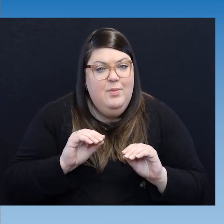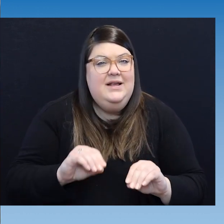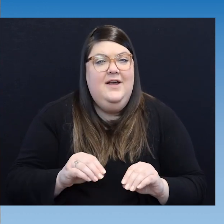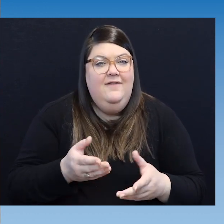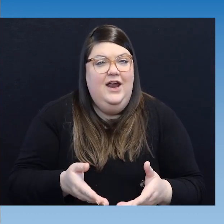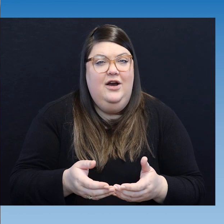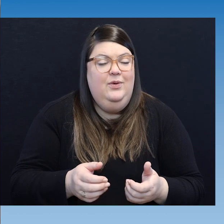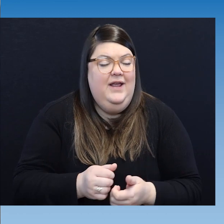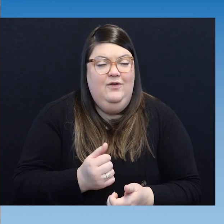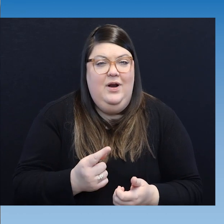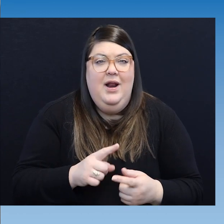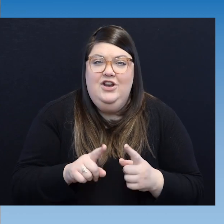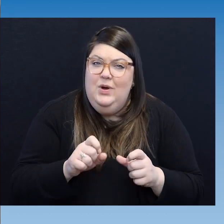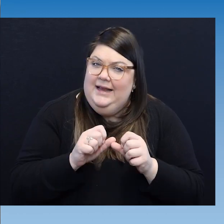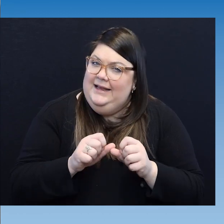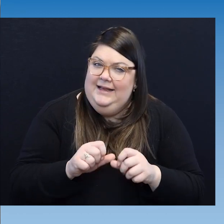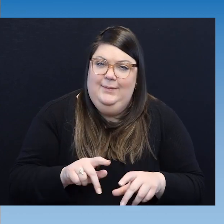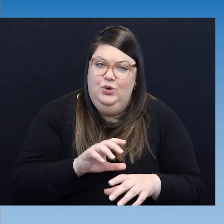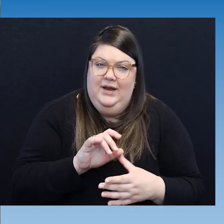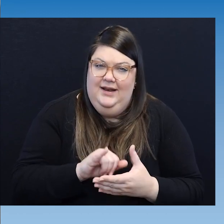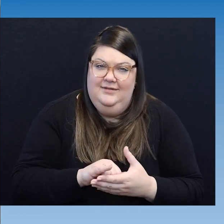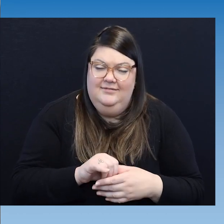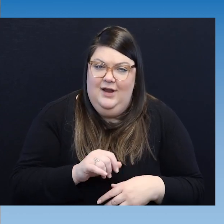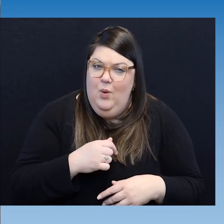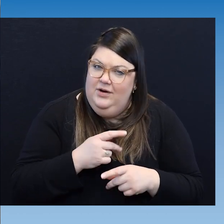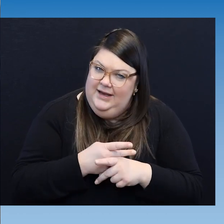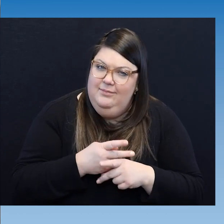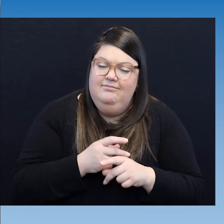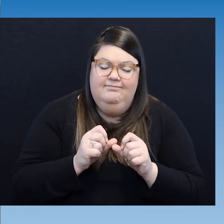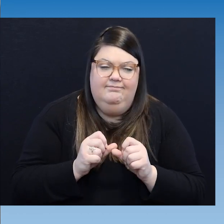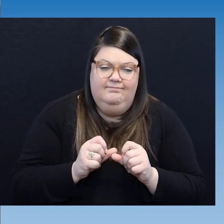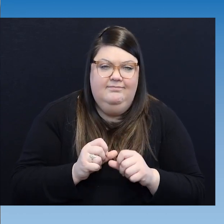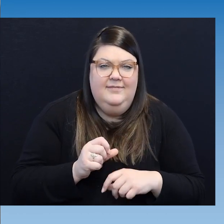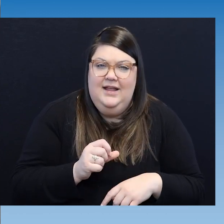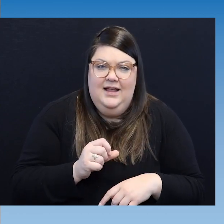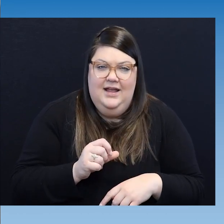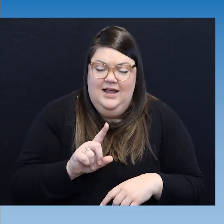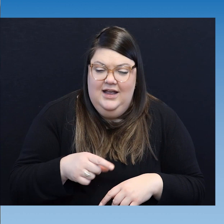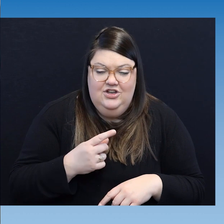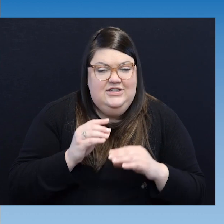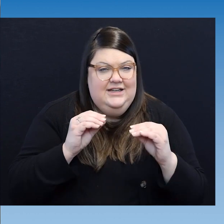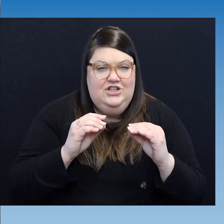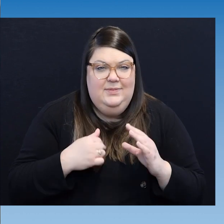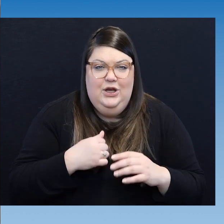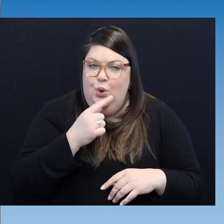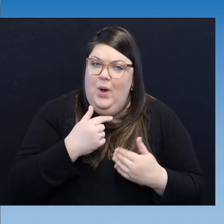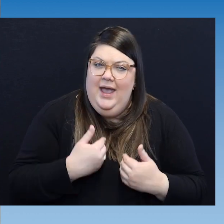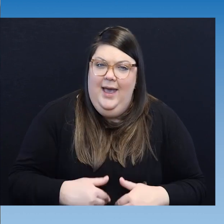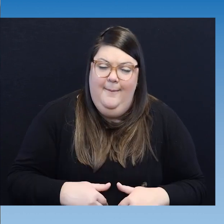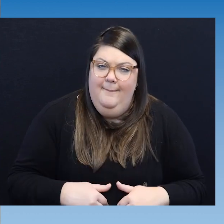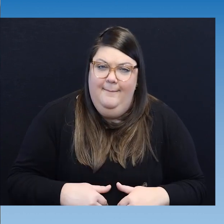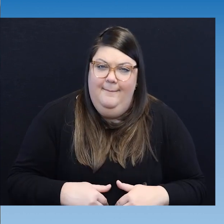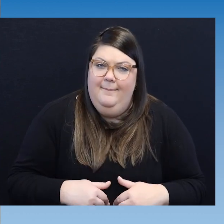with everybody, but it's just like, I just want to keep doing it. You know, I just want to keep doing it. And it just teaches me who I